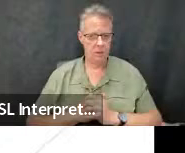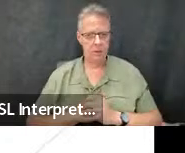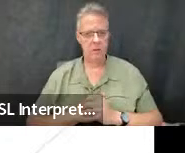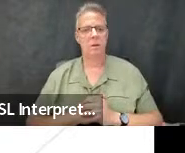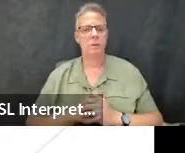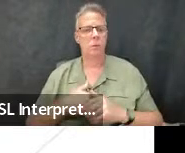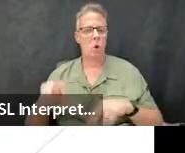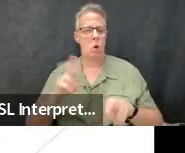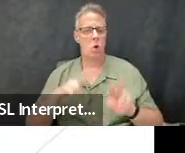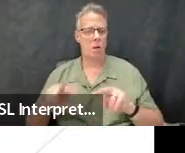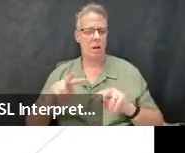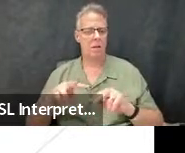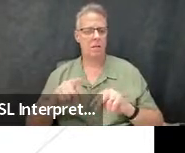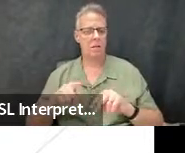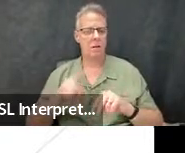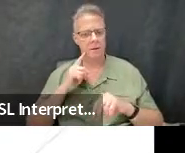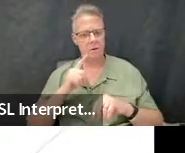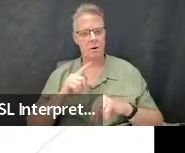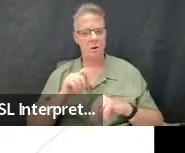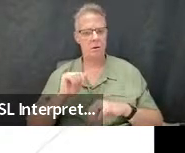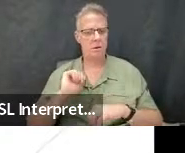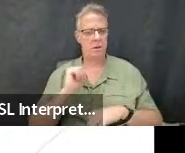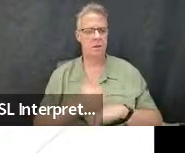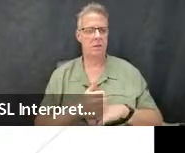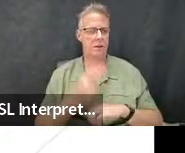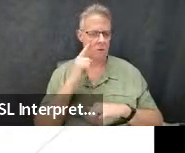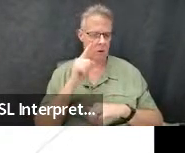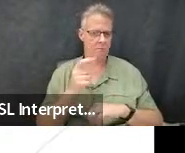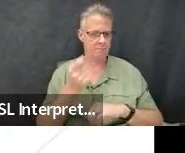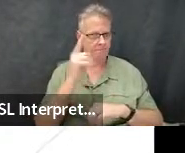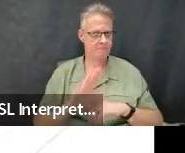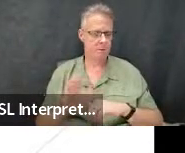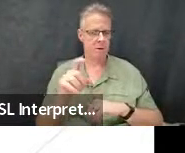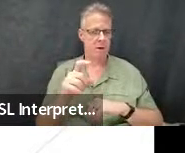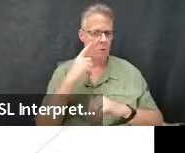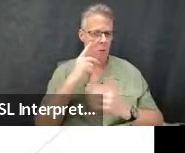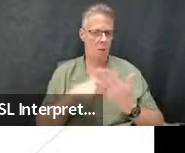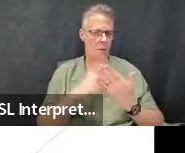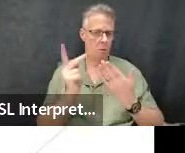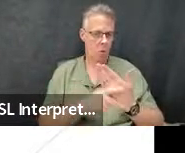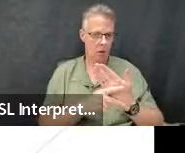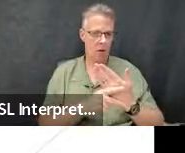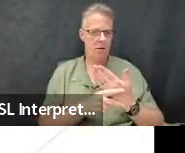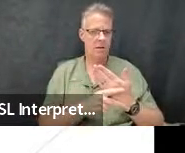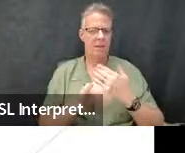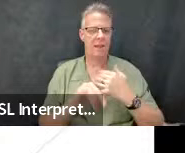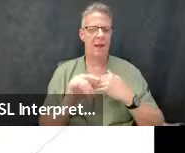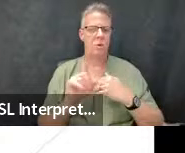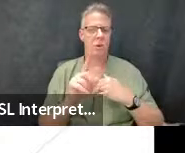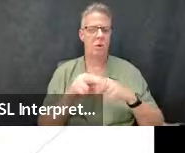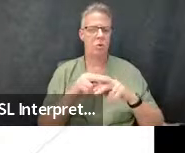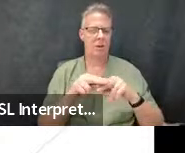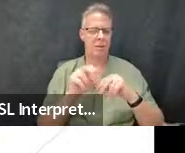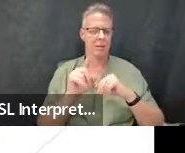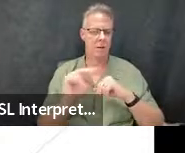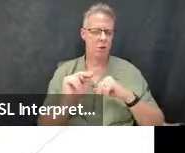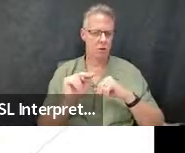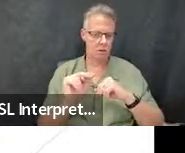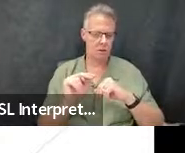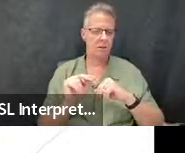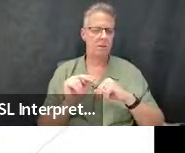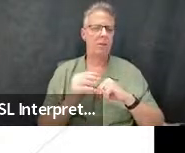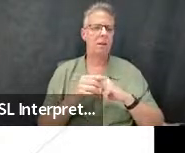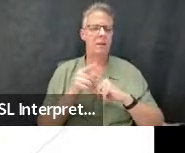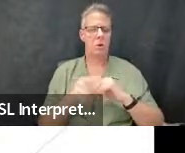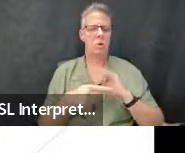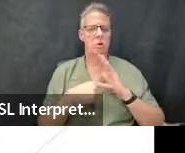at understanding the need for park and ride for the program along with the transit stations. And this figure